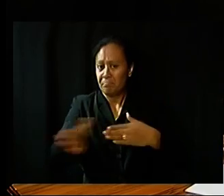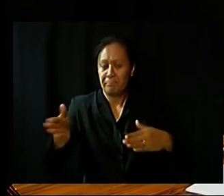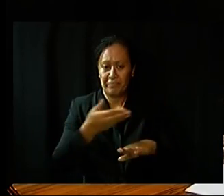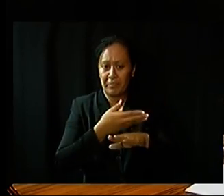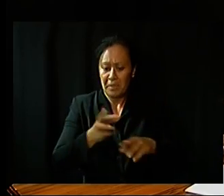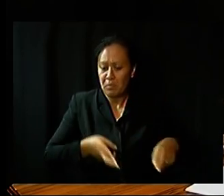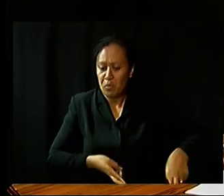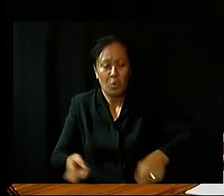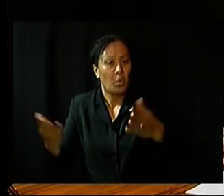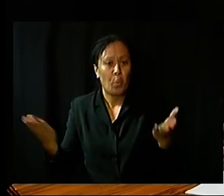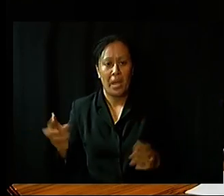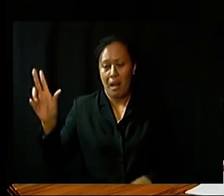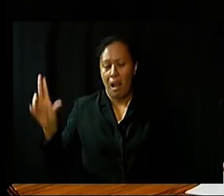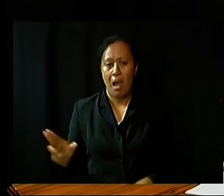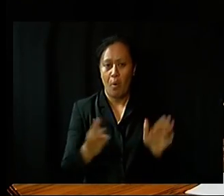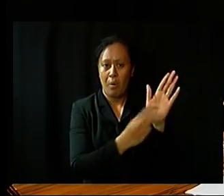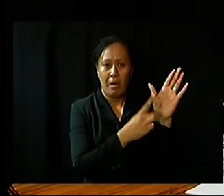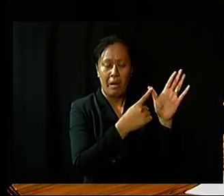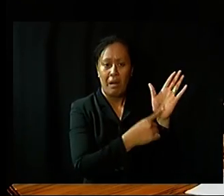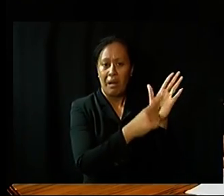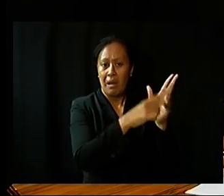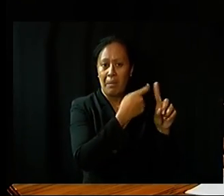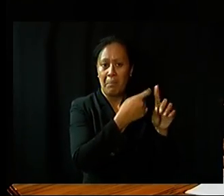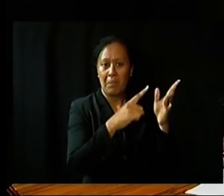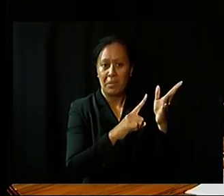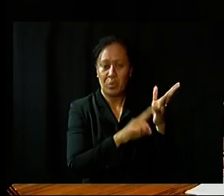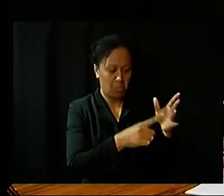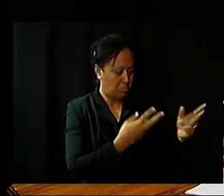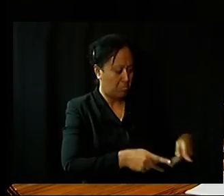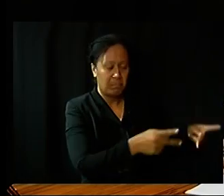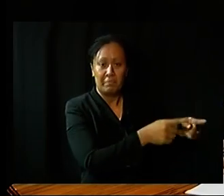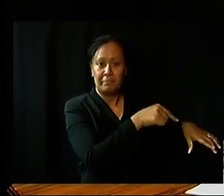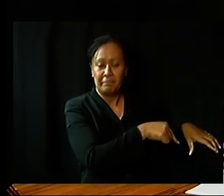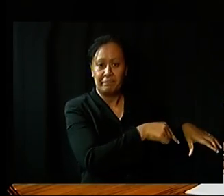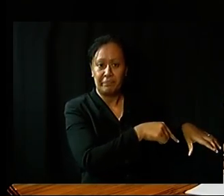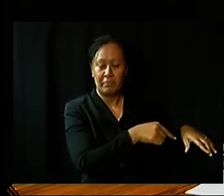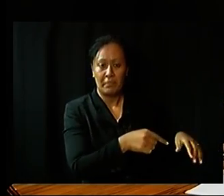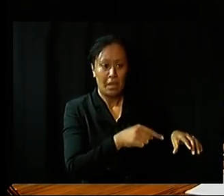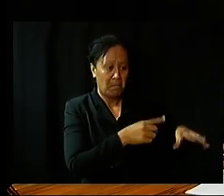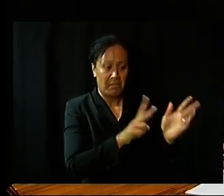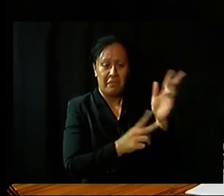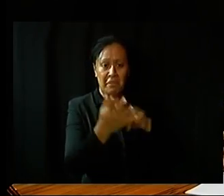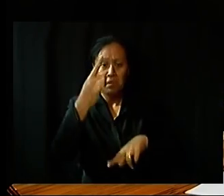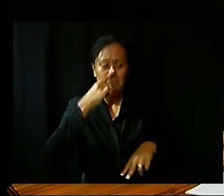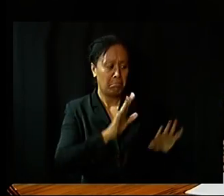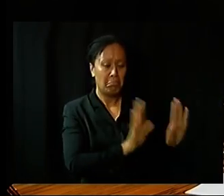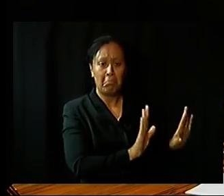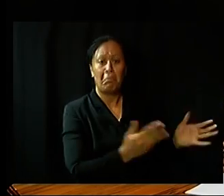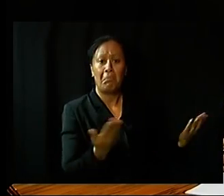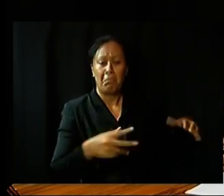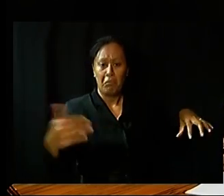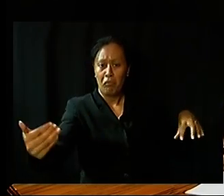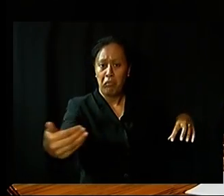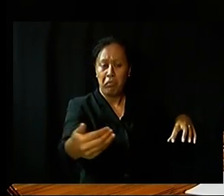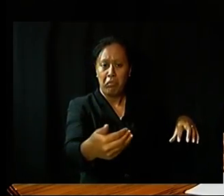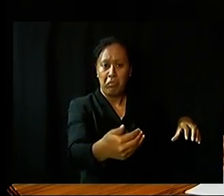opened the newly built road on Matuku Island in Laos yesterday. The Vanua of Matuku waited at the jetty to